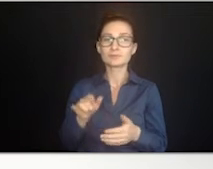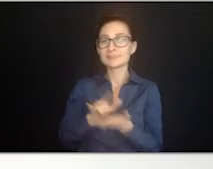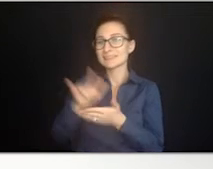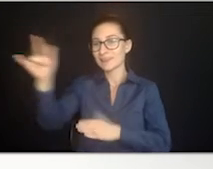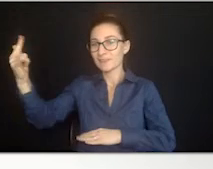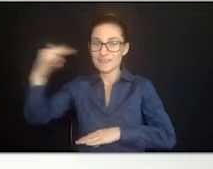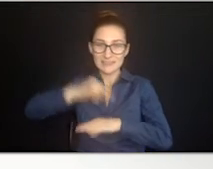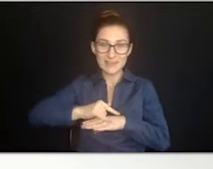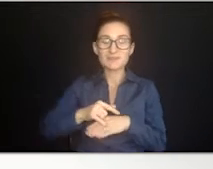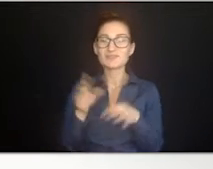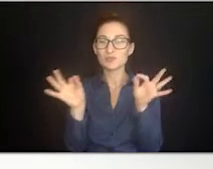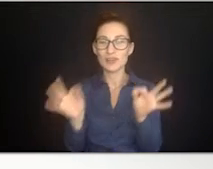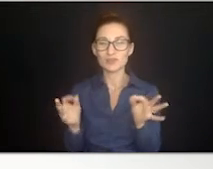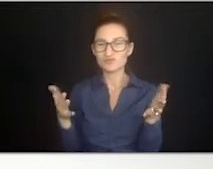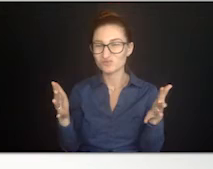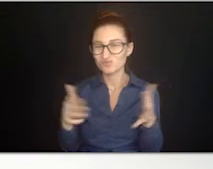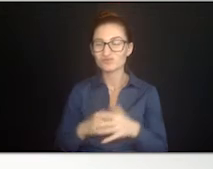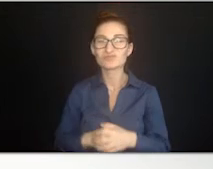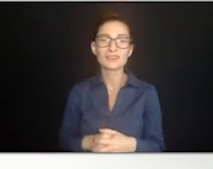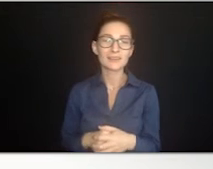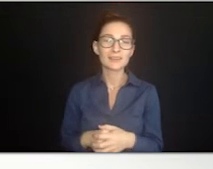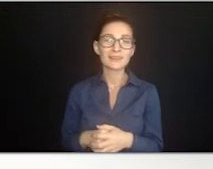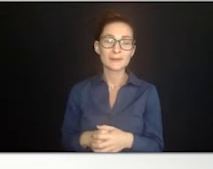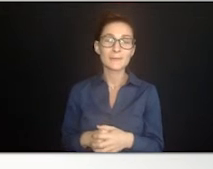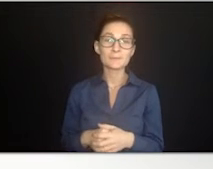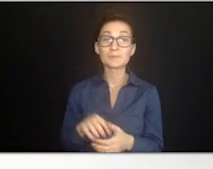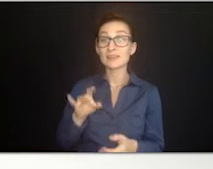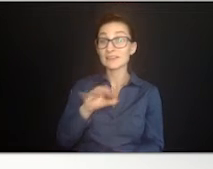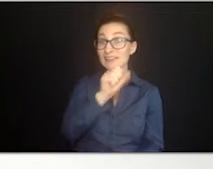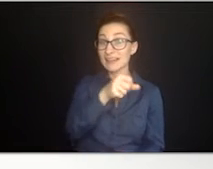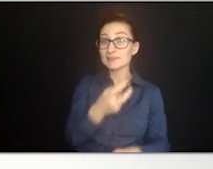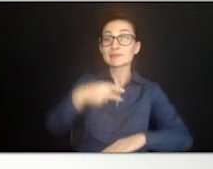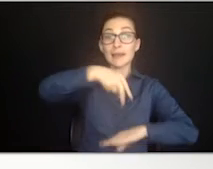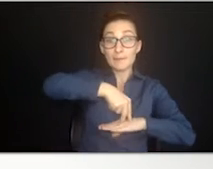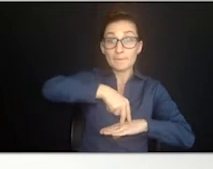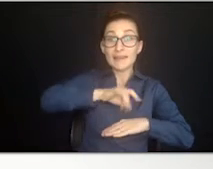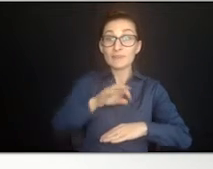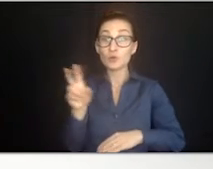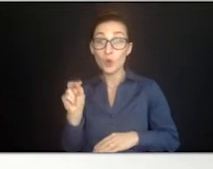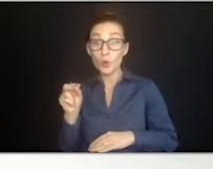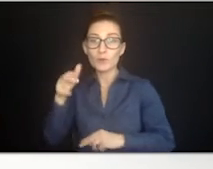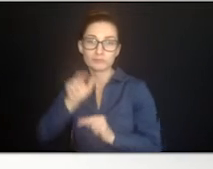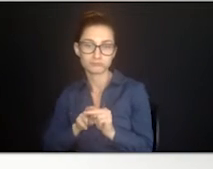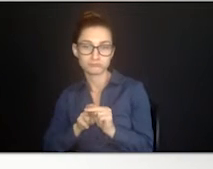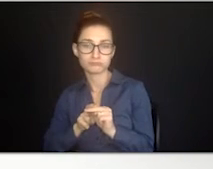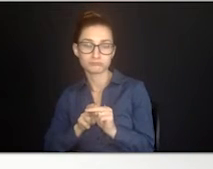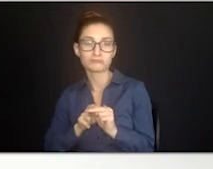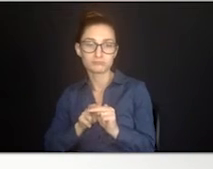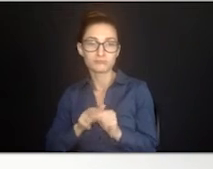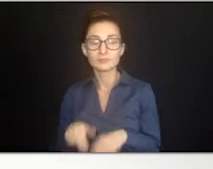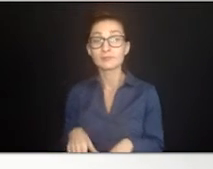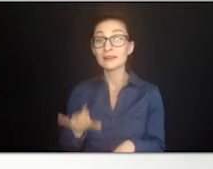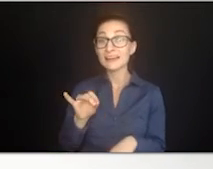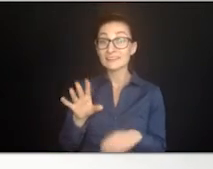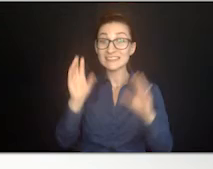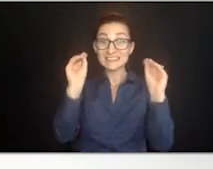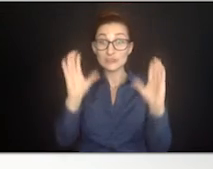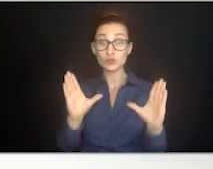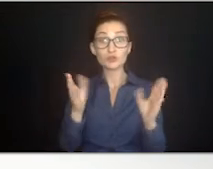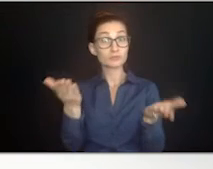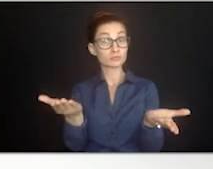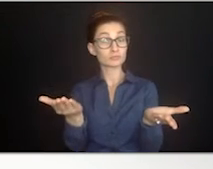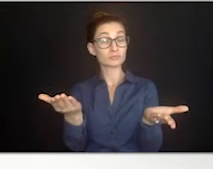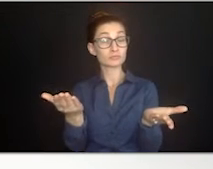okay, just gave you the direction. So is this takeoff, touchdown? If it's yes, stand up. If it's no, sit down. So if you are a teacher,